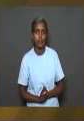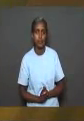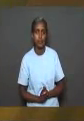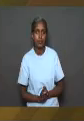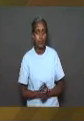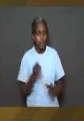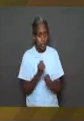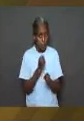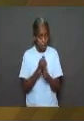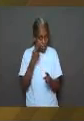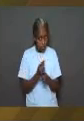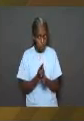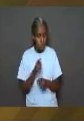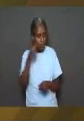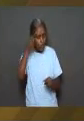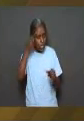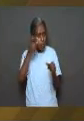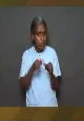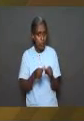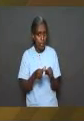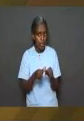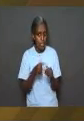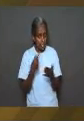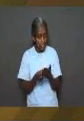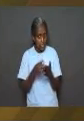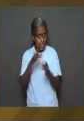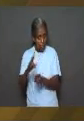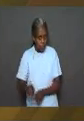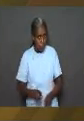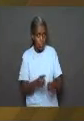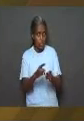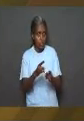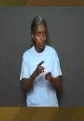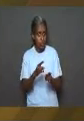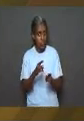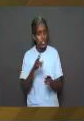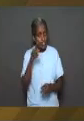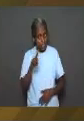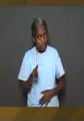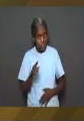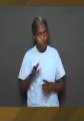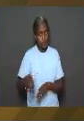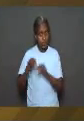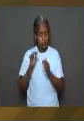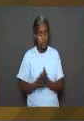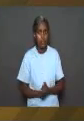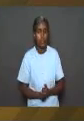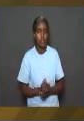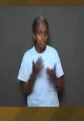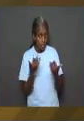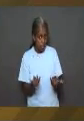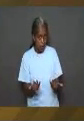Make sure that you remember these methods of writing derivatives, students.